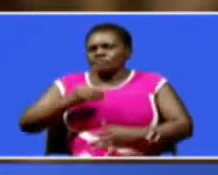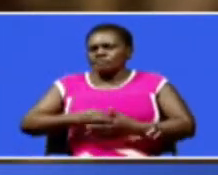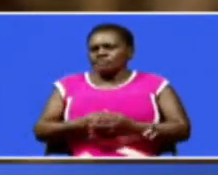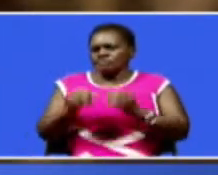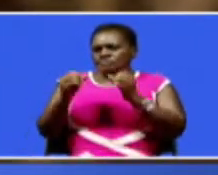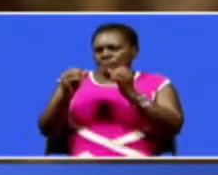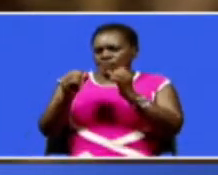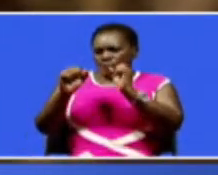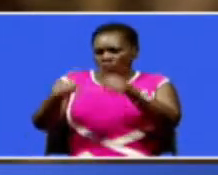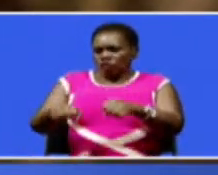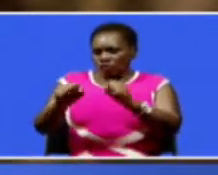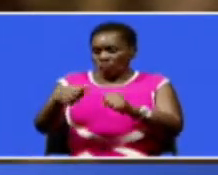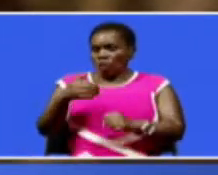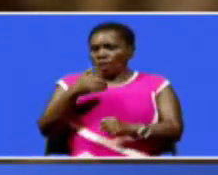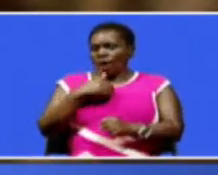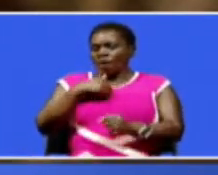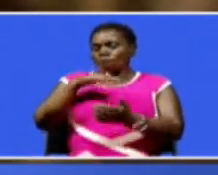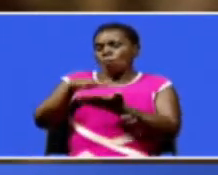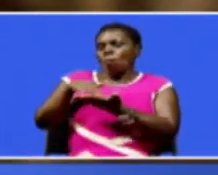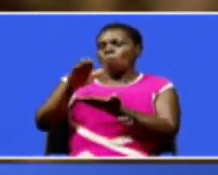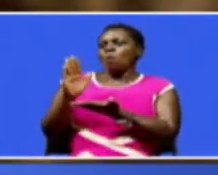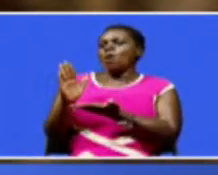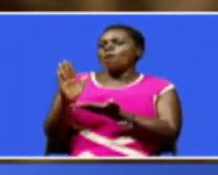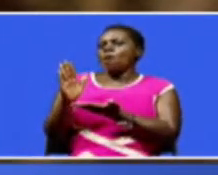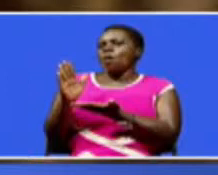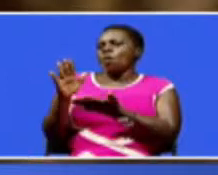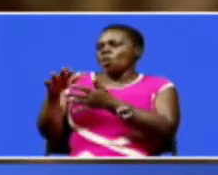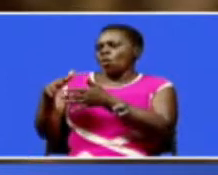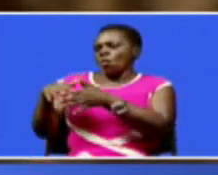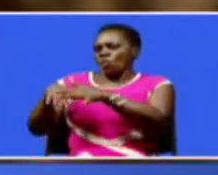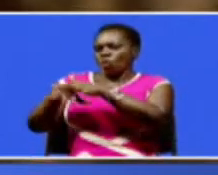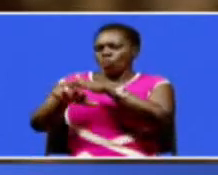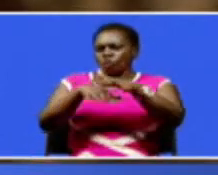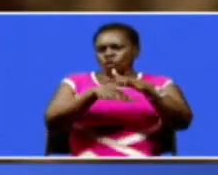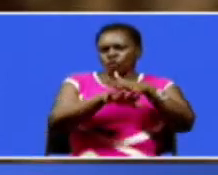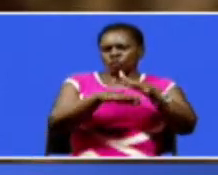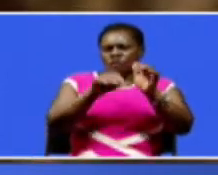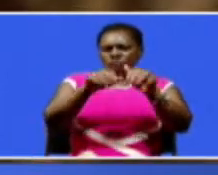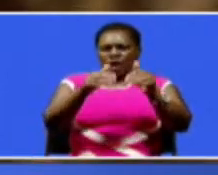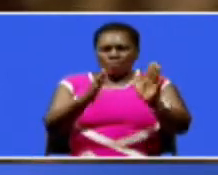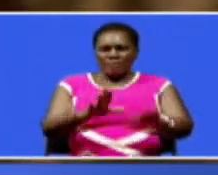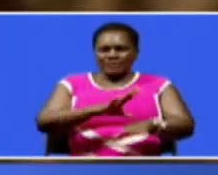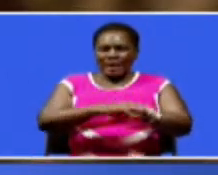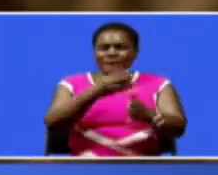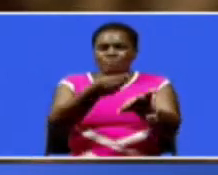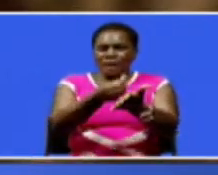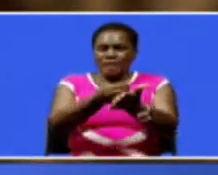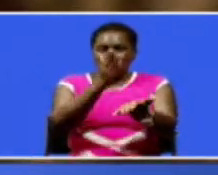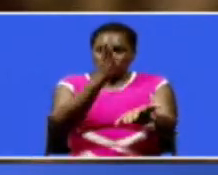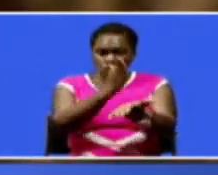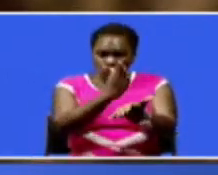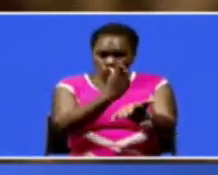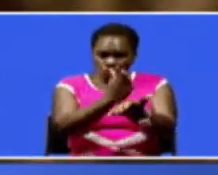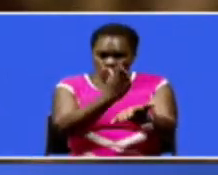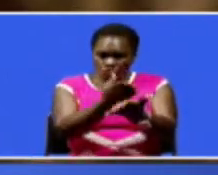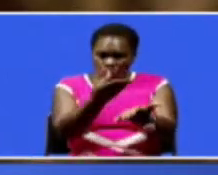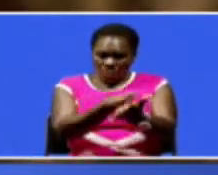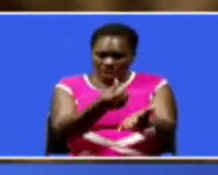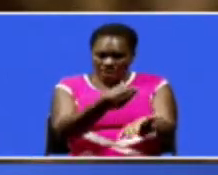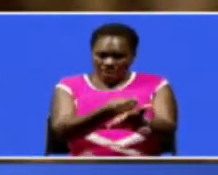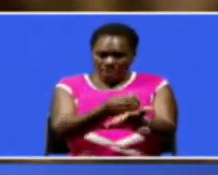If we're able to have increased avenues where farmers can make actual money and increase their income,